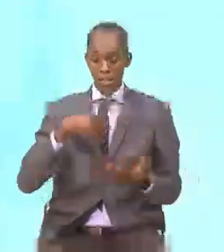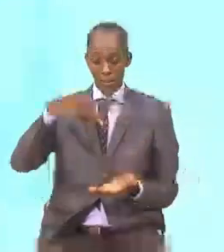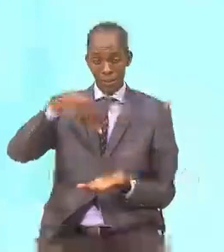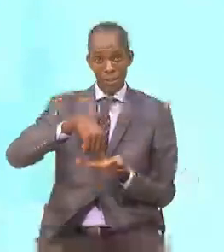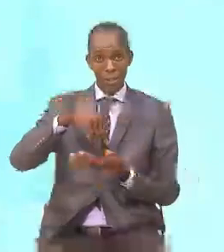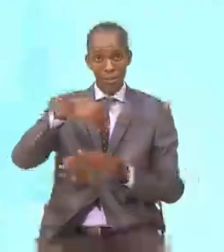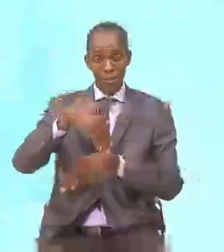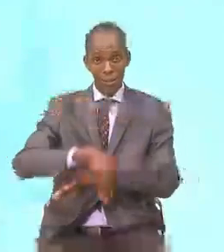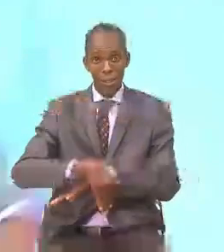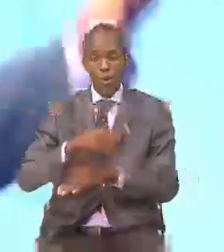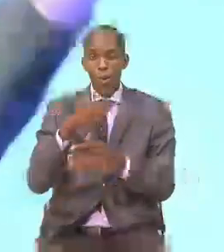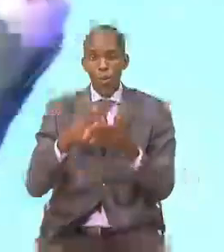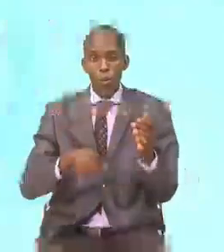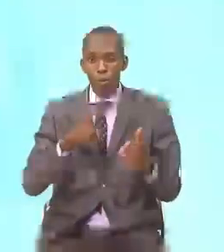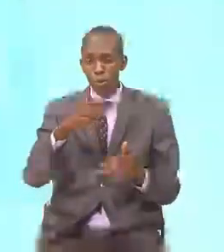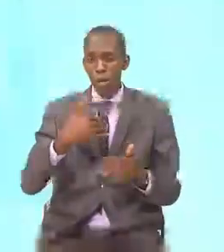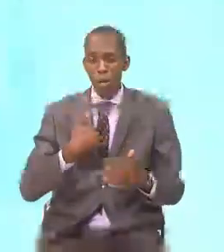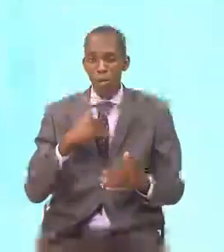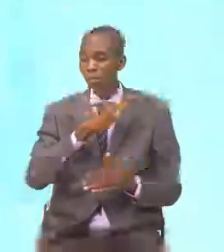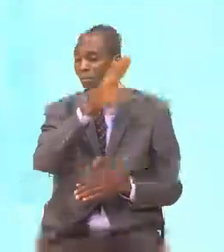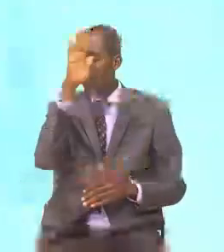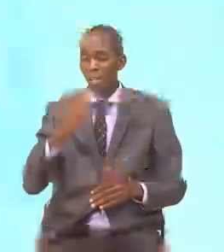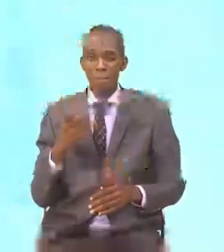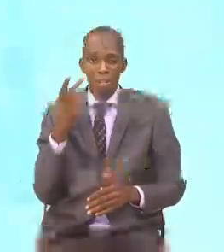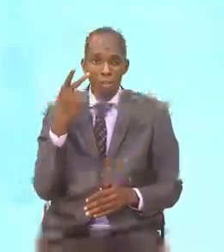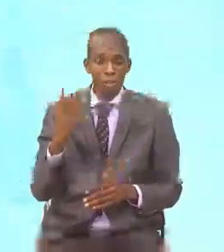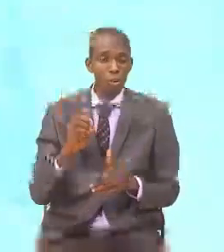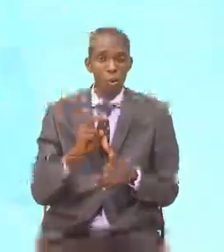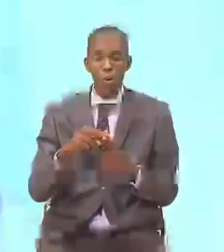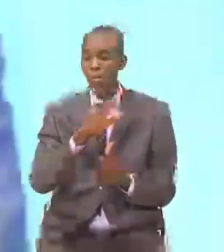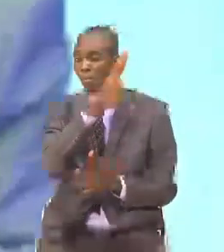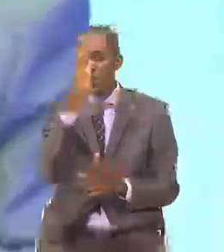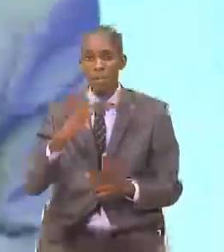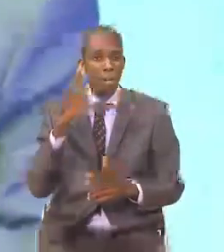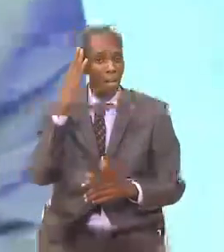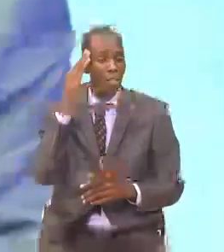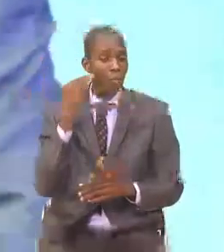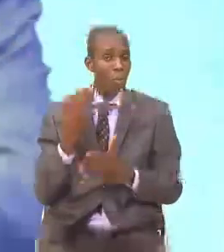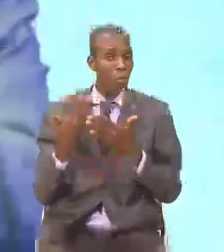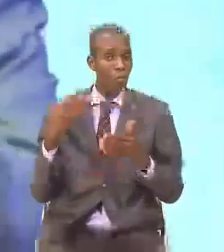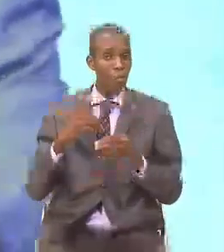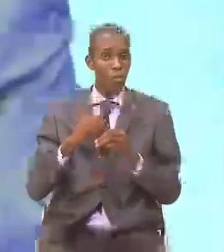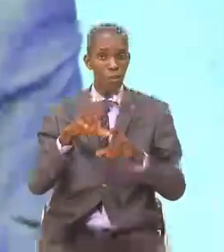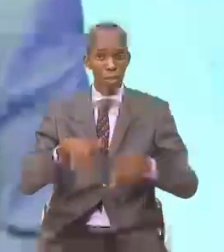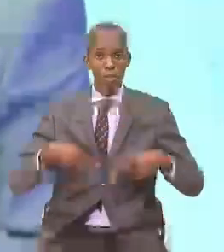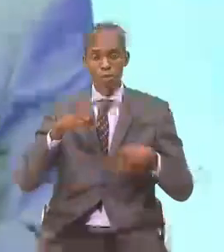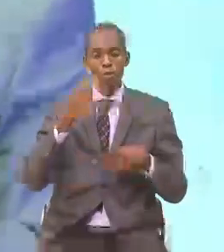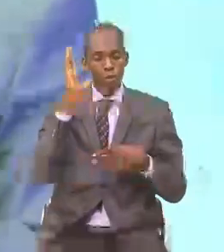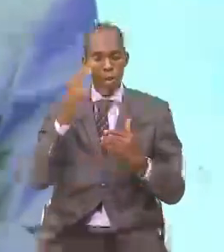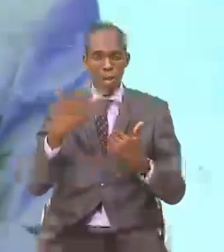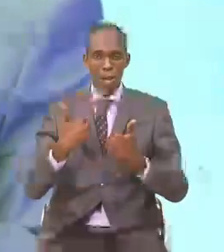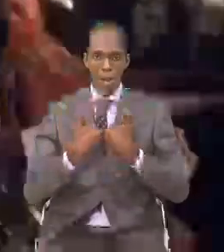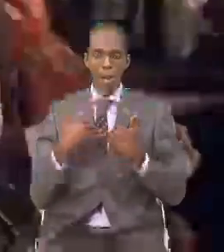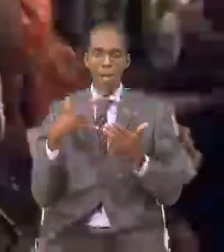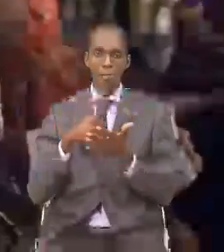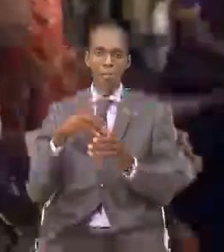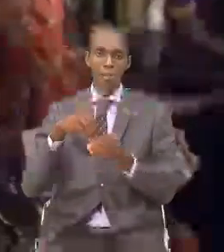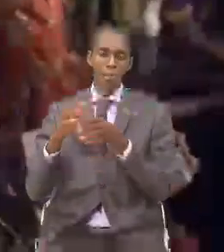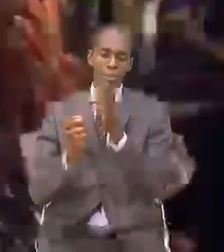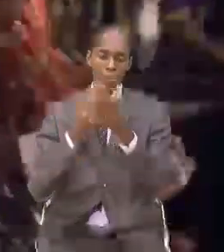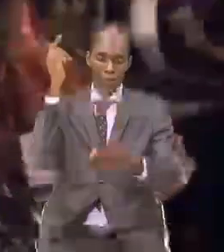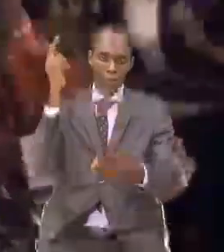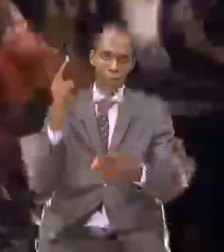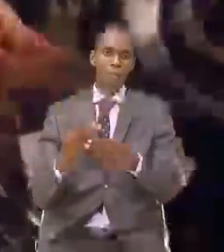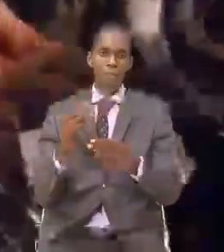will descend upon your life. And tonight, what you have never seen, what you have never experienced in your life,